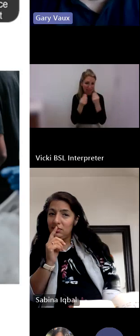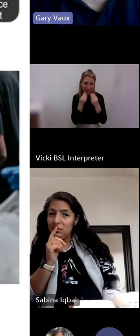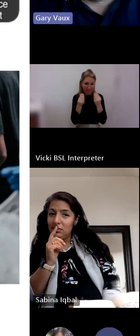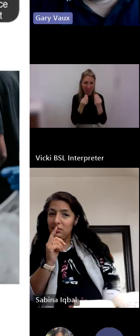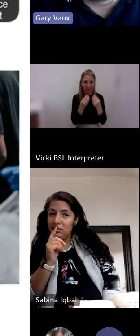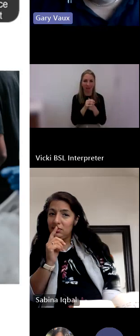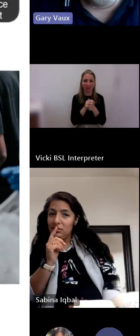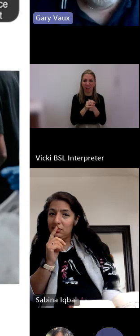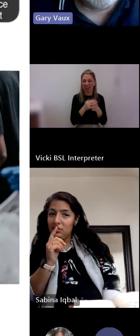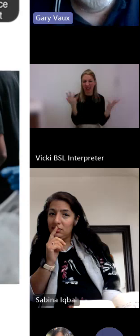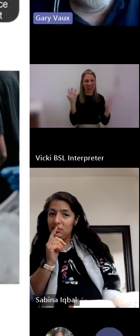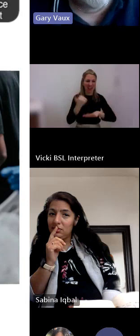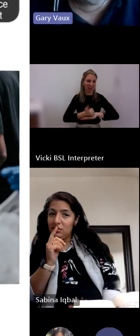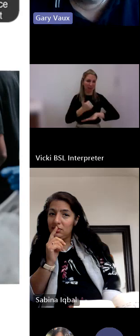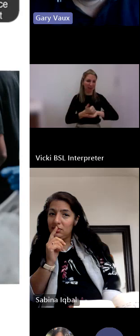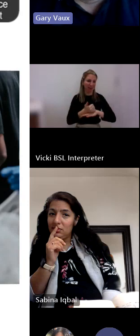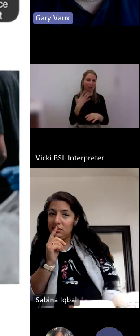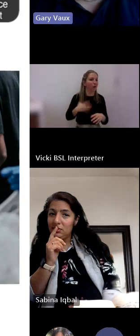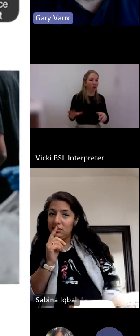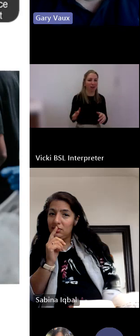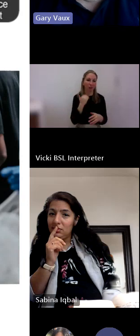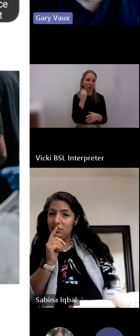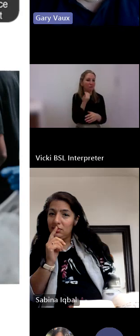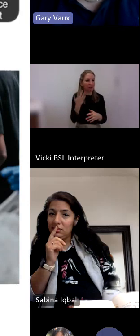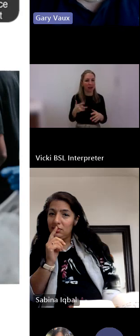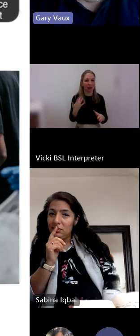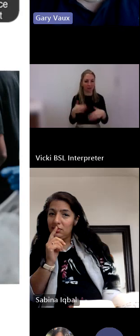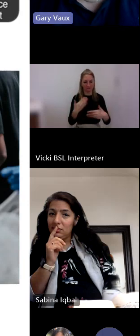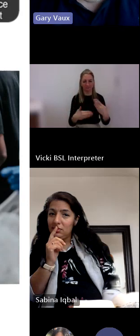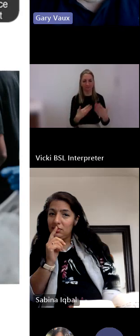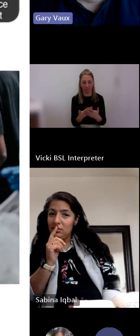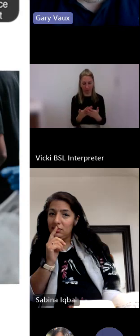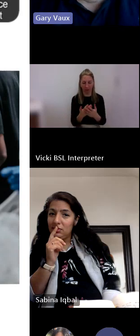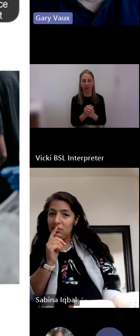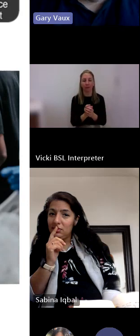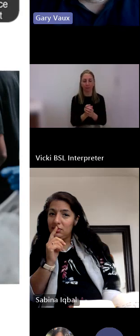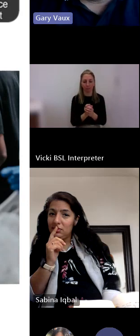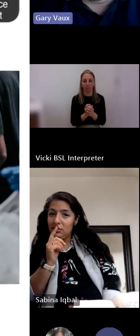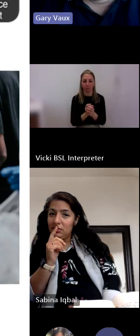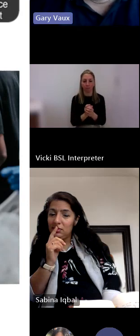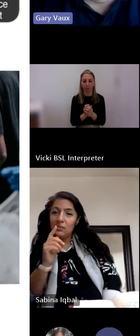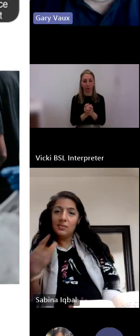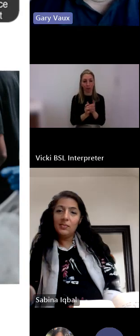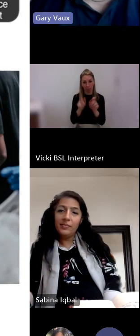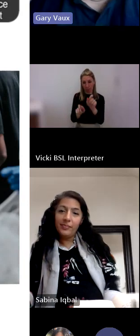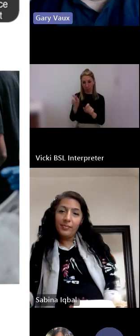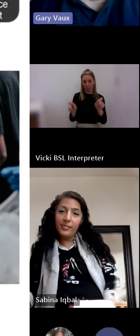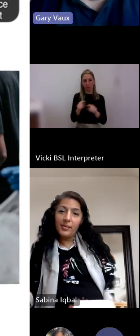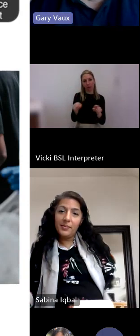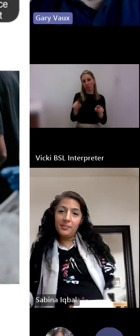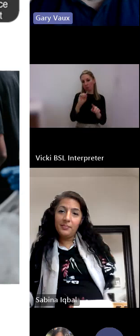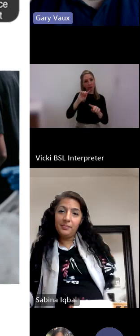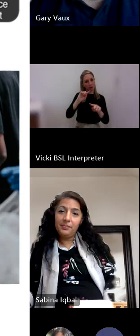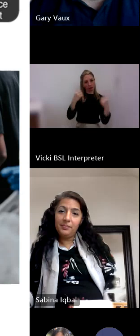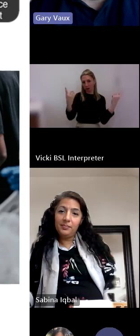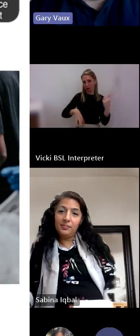the basics of everyday life. And the numbers who cannot afford those basic